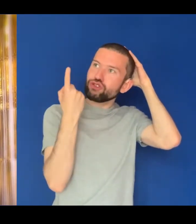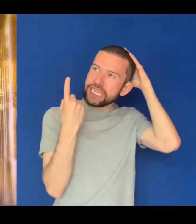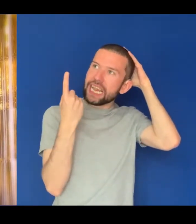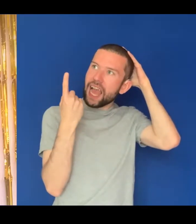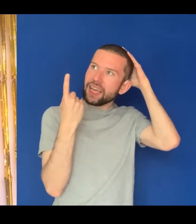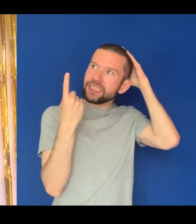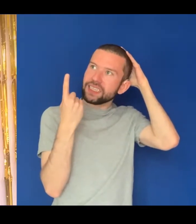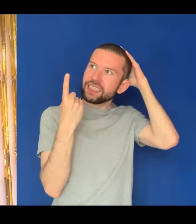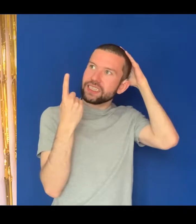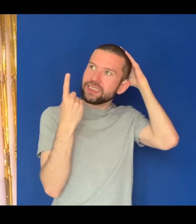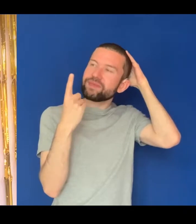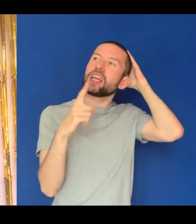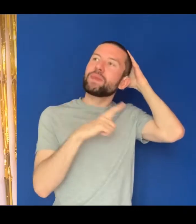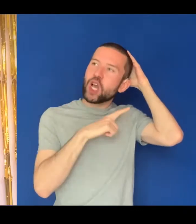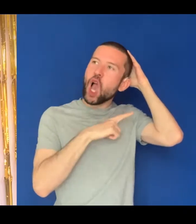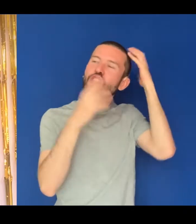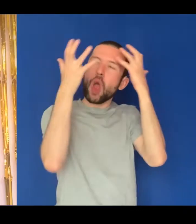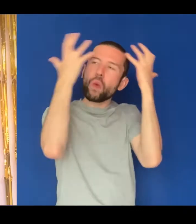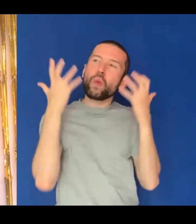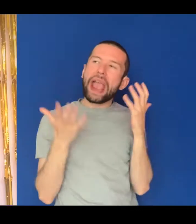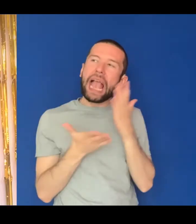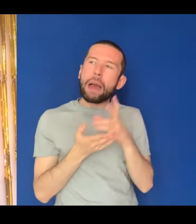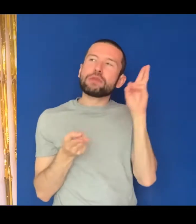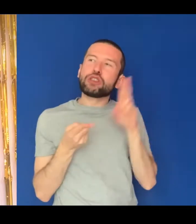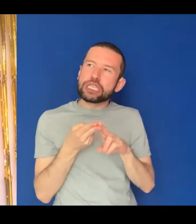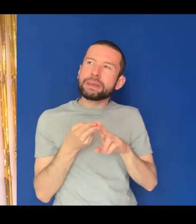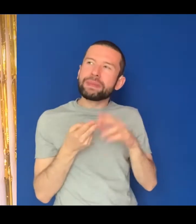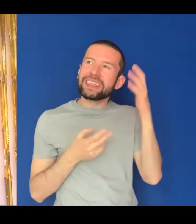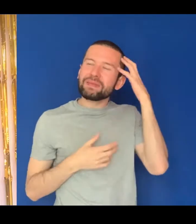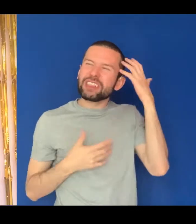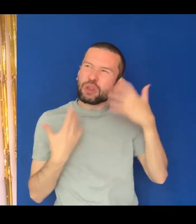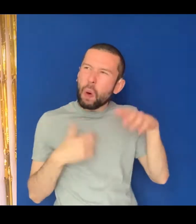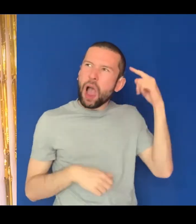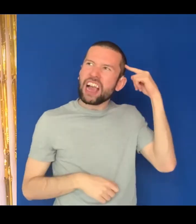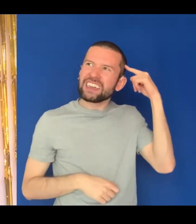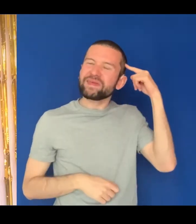realised I was wearing a hard front wig for Claire's.